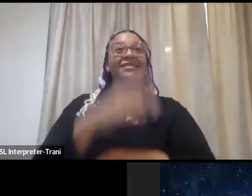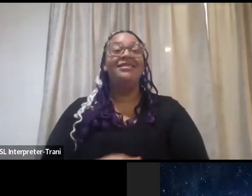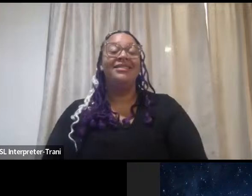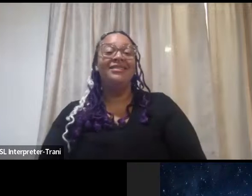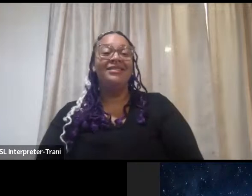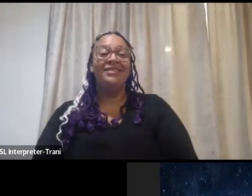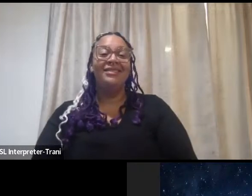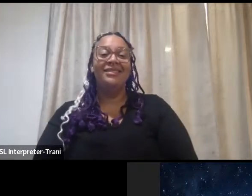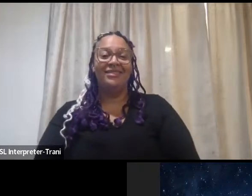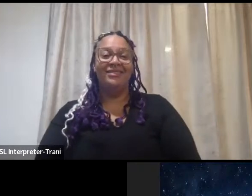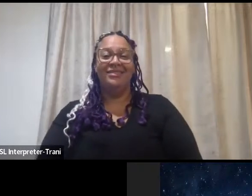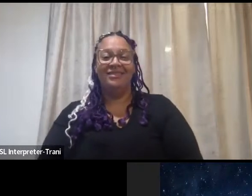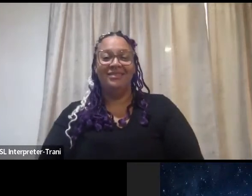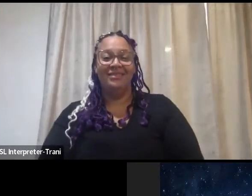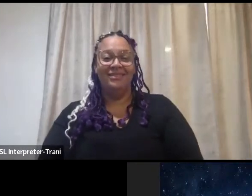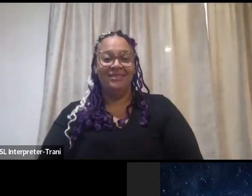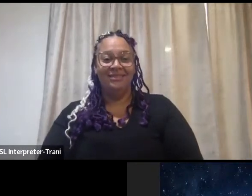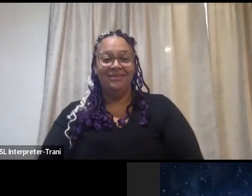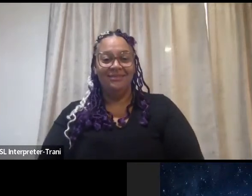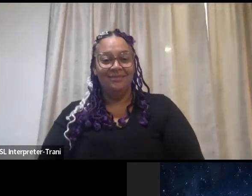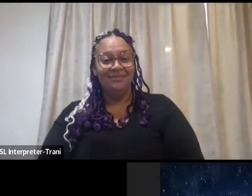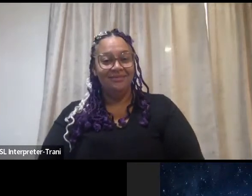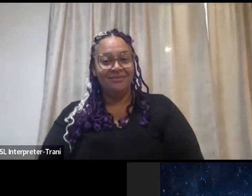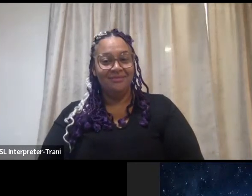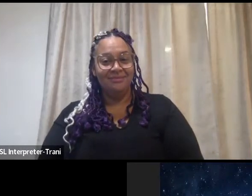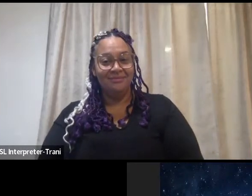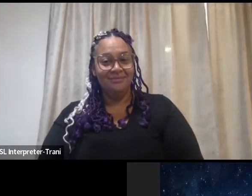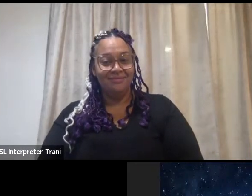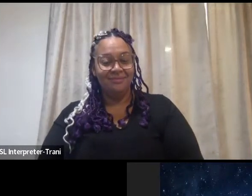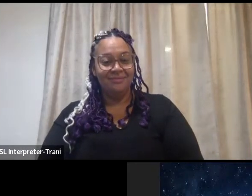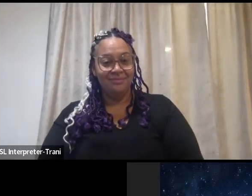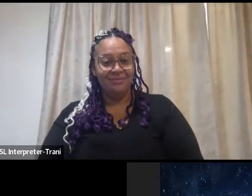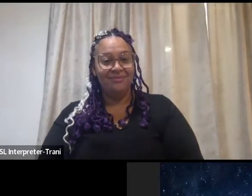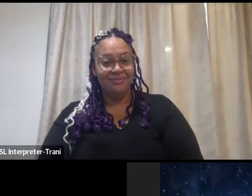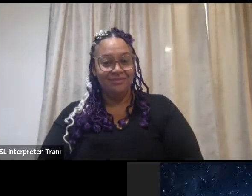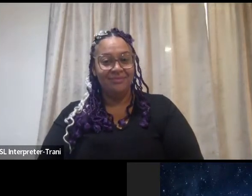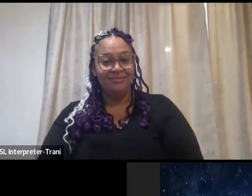little. Knocking stuff over.